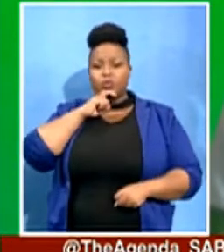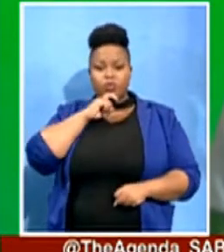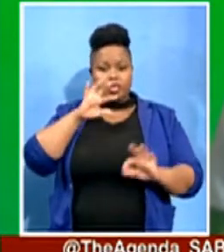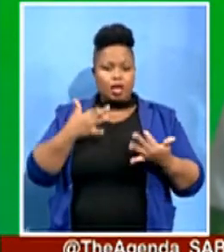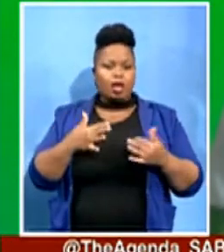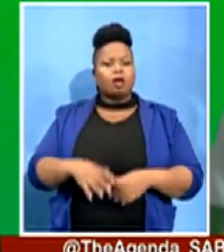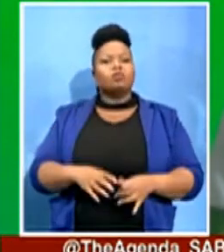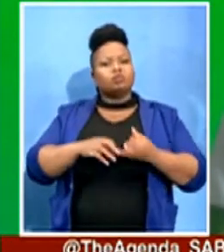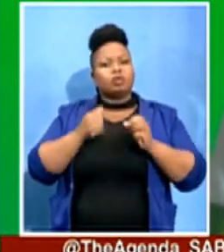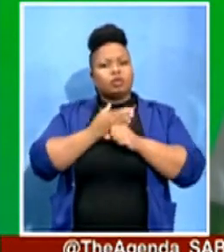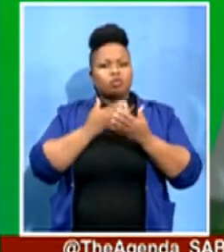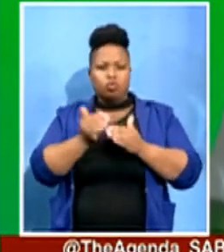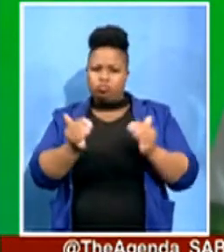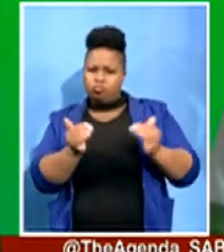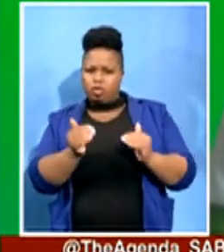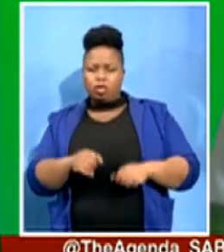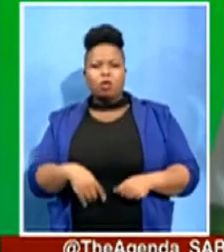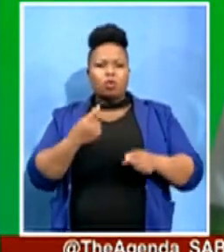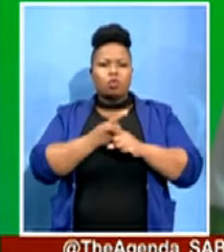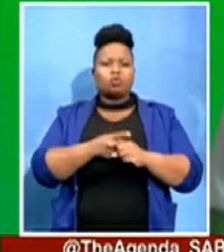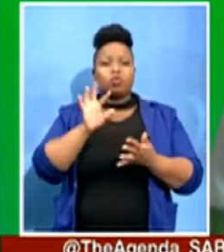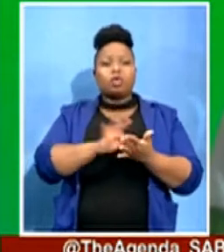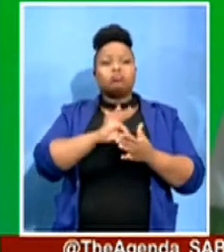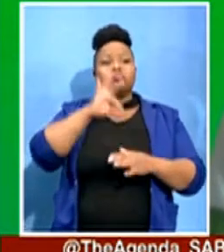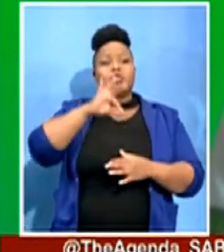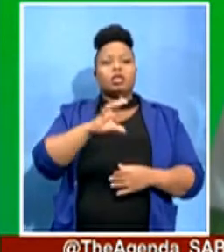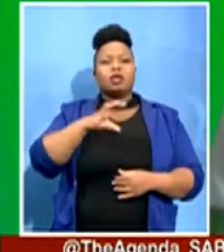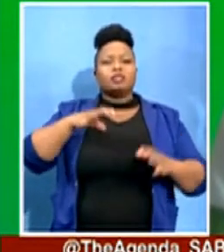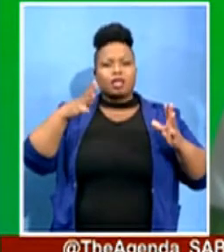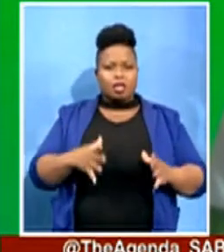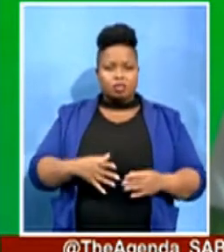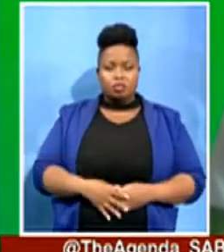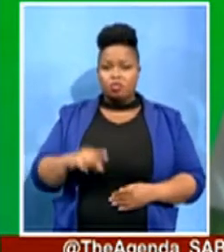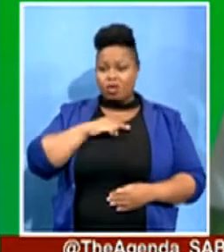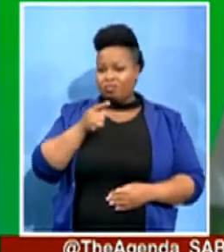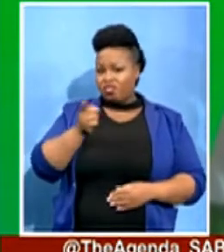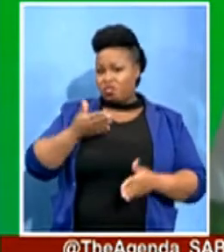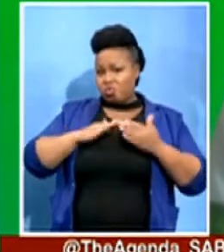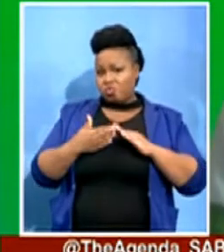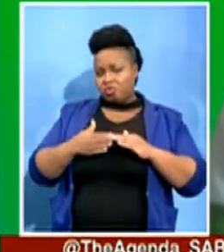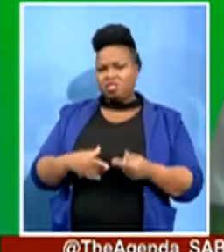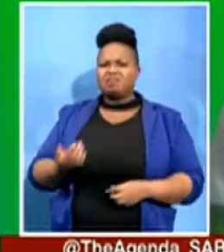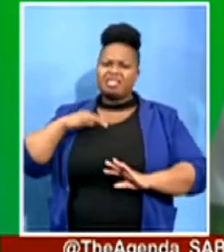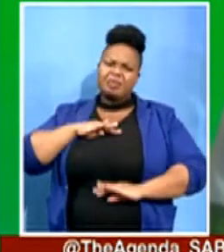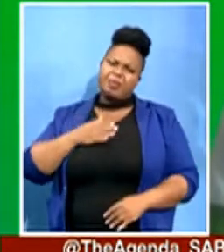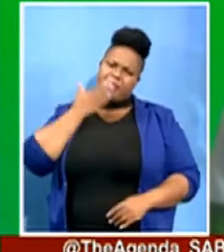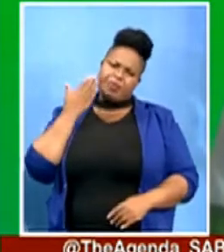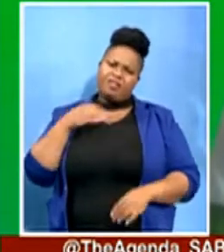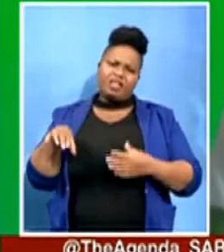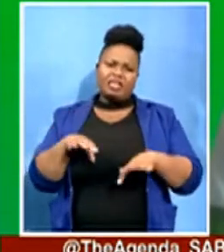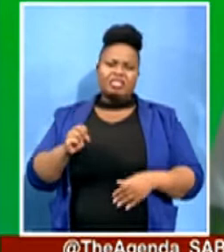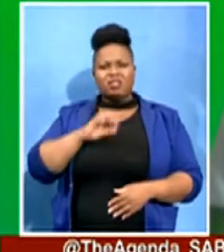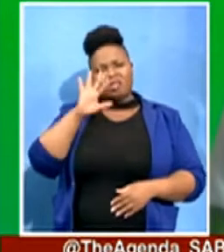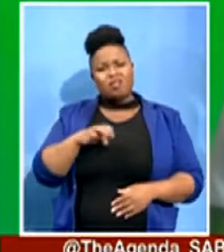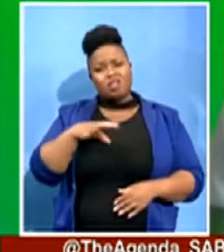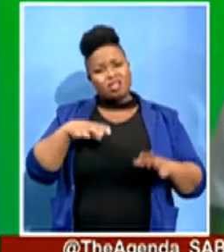once they are elected as councillors. If communities are dissatisfied with the Action SA councillor, they will be replaced and the very